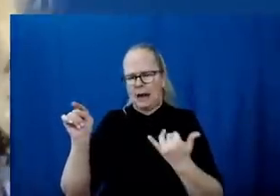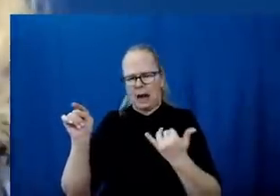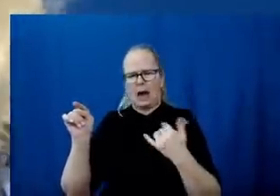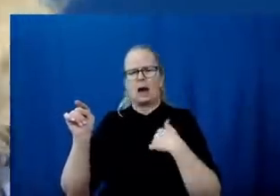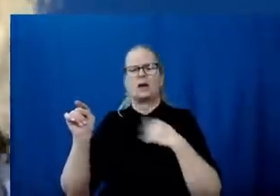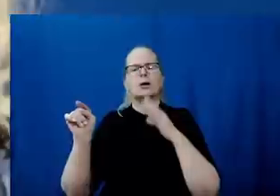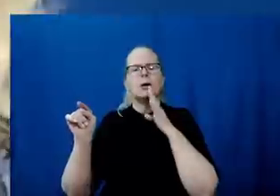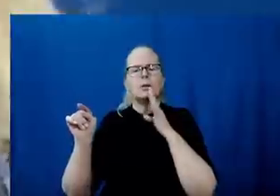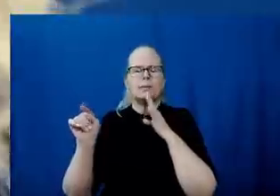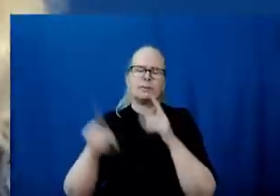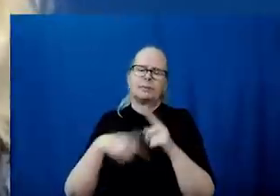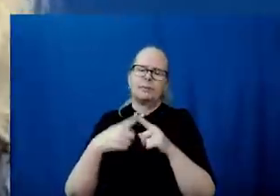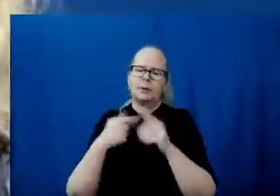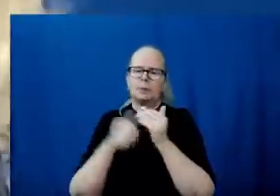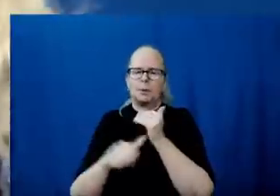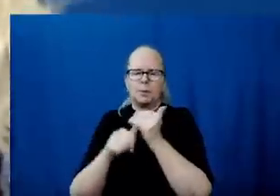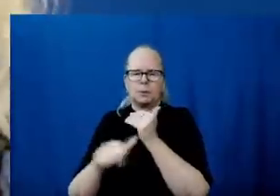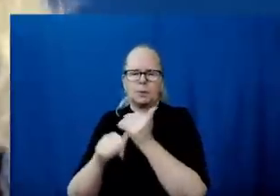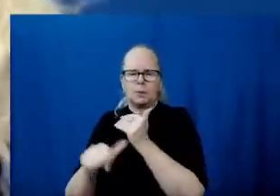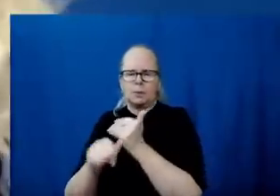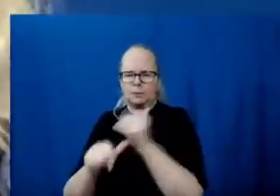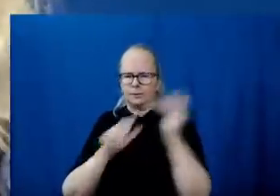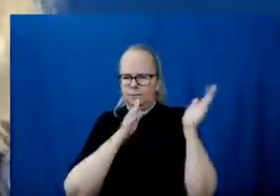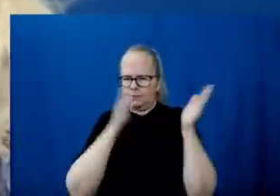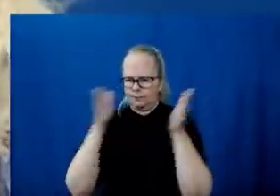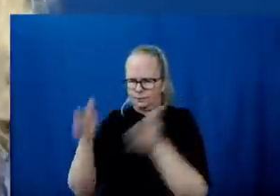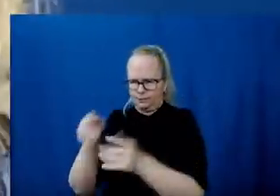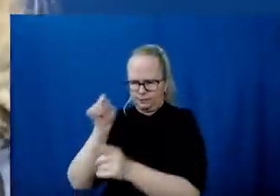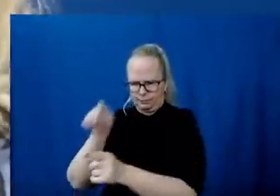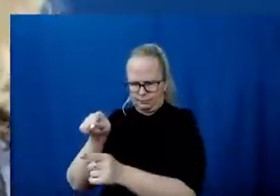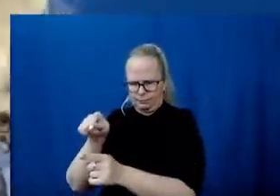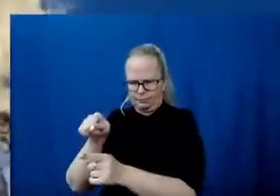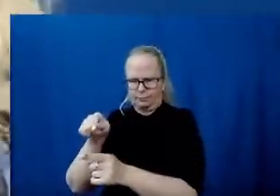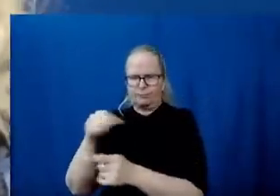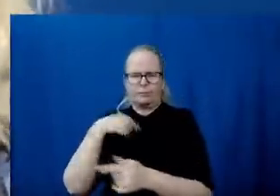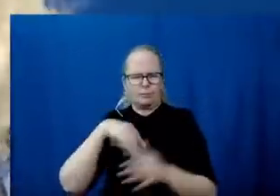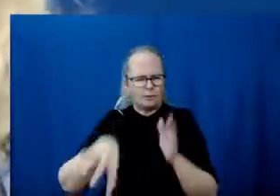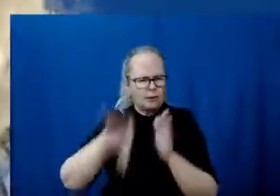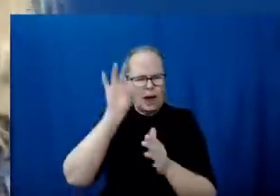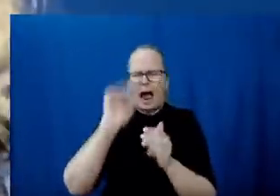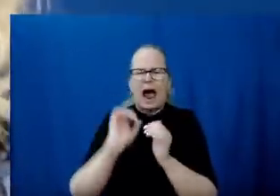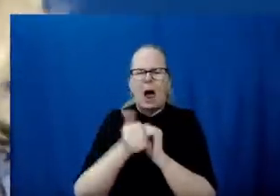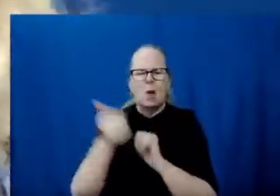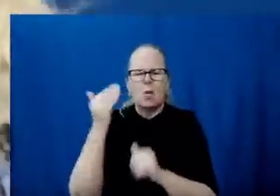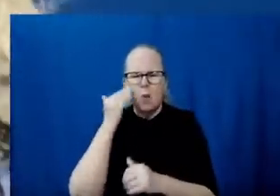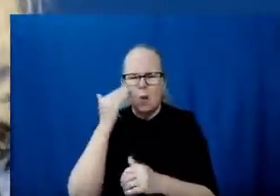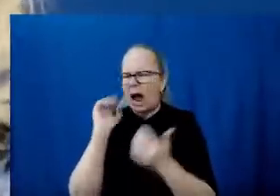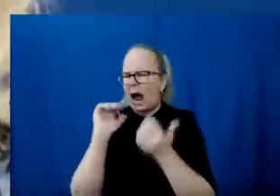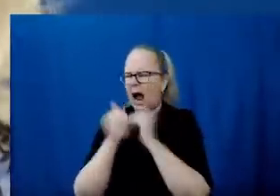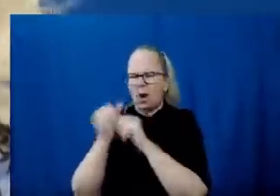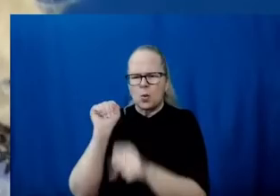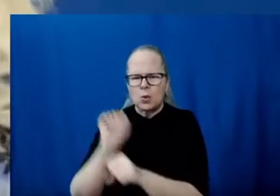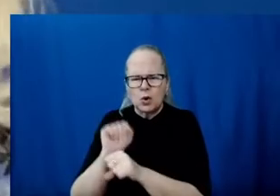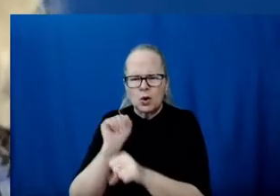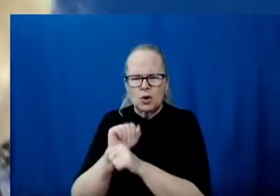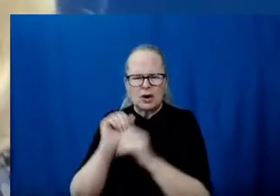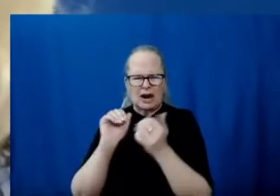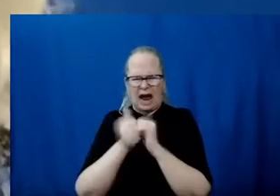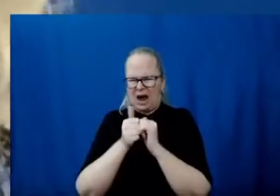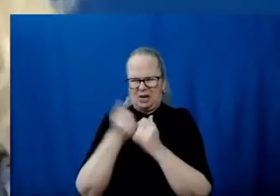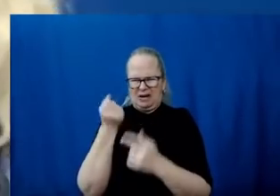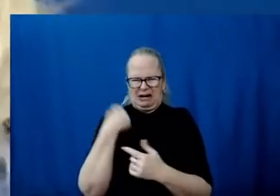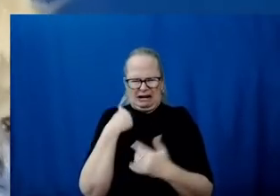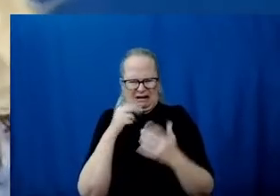going to talk about poop. That's the plan. We're going to hear all about it. We're going to uncover how it works, why it works, what it actually tells us, as well as how